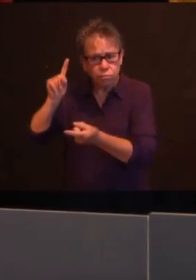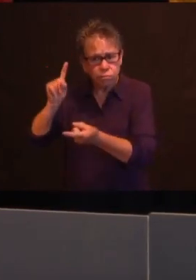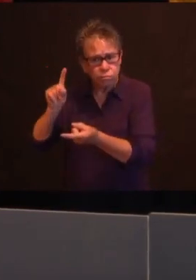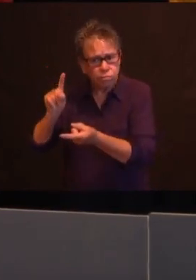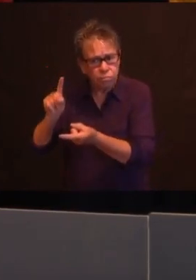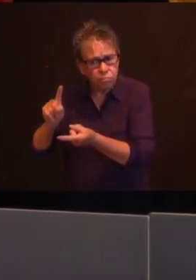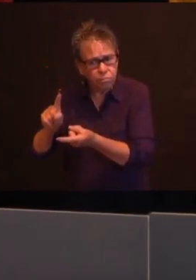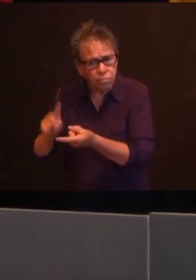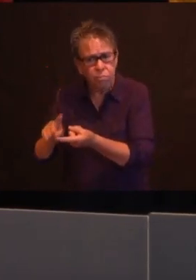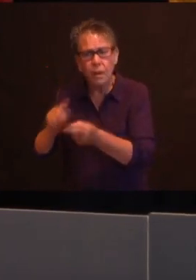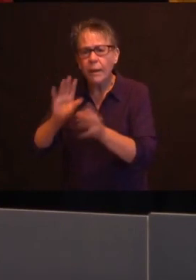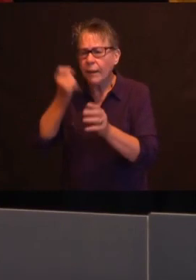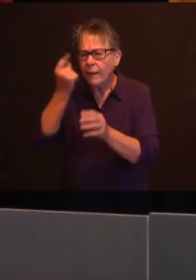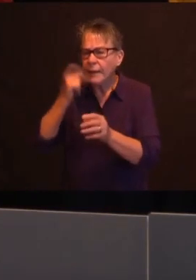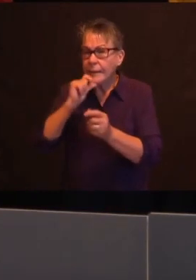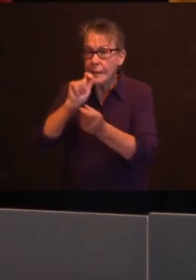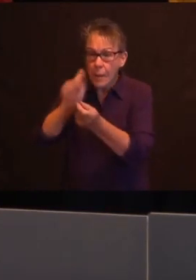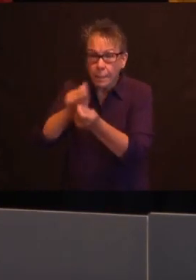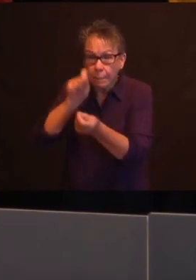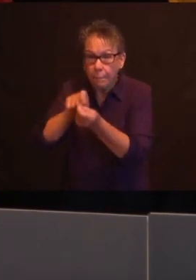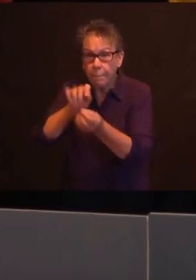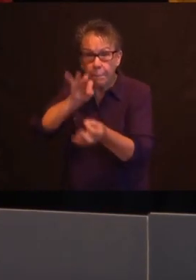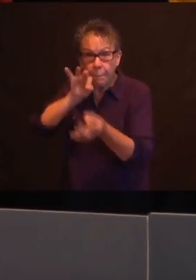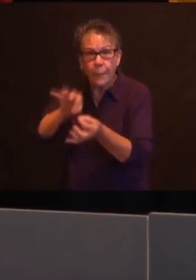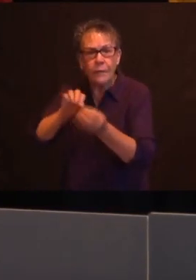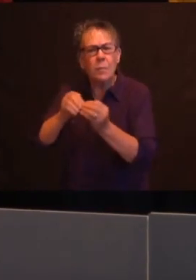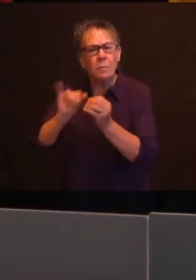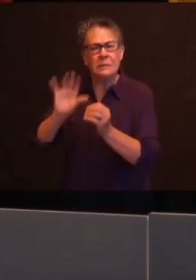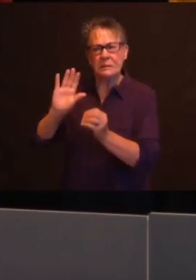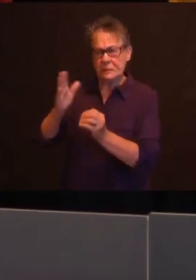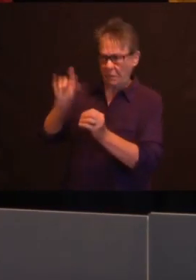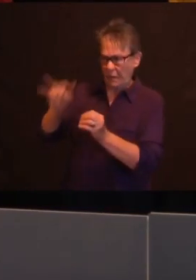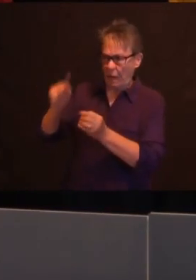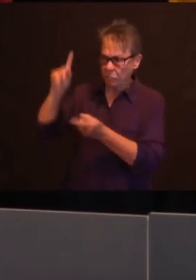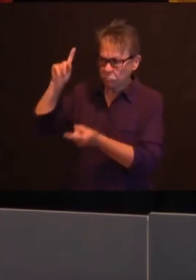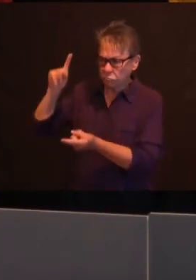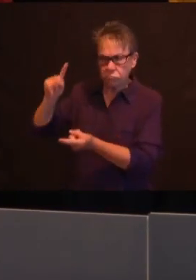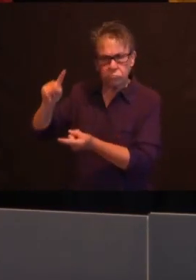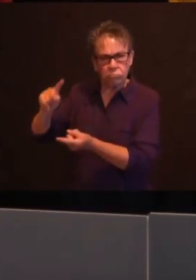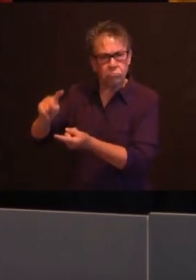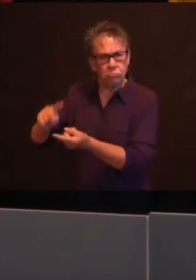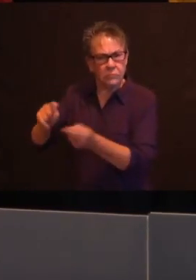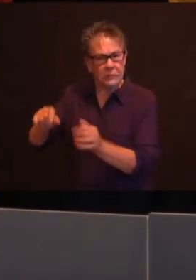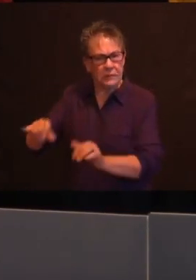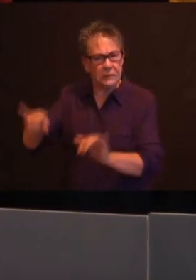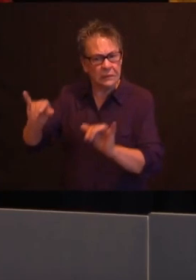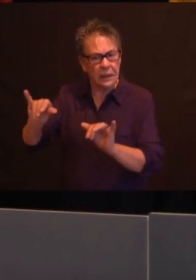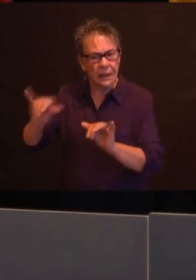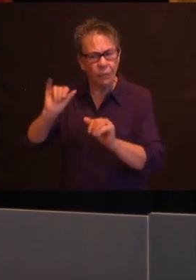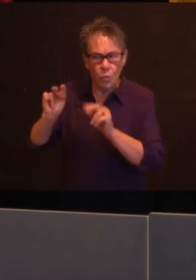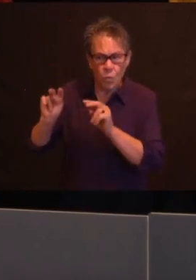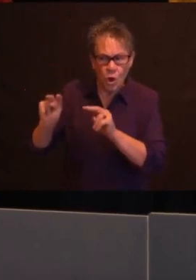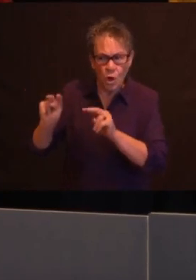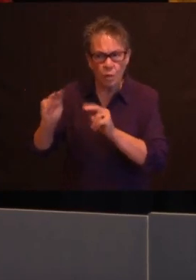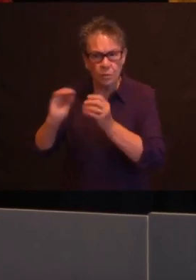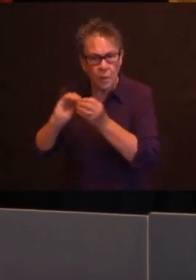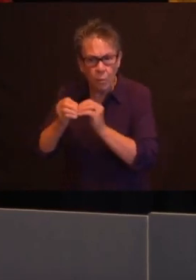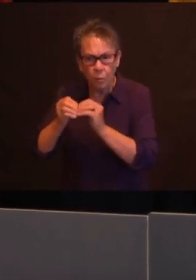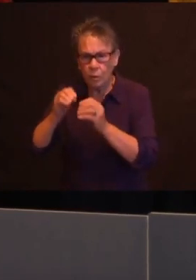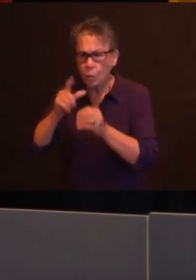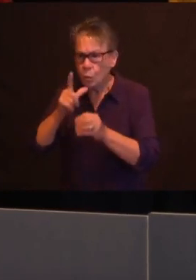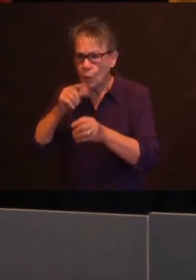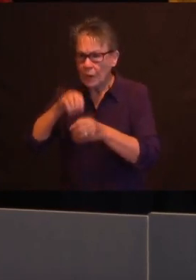over time and continuing monitoring. But that said, it doesn't change what our responsibility is as far